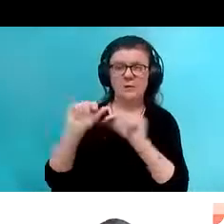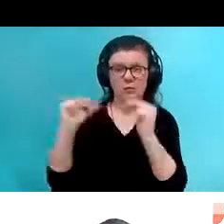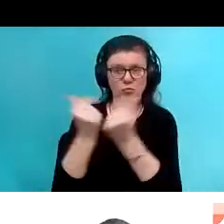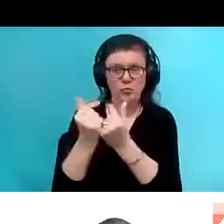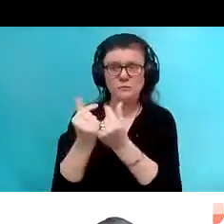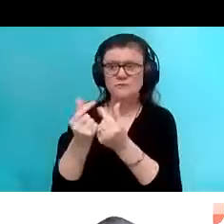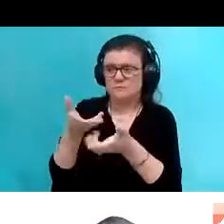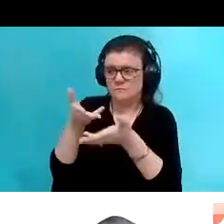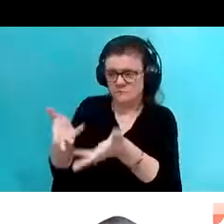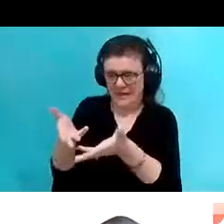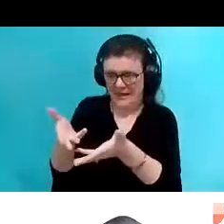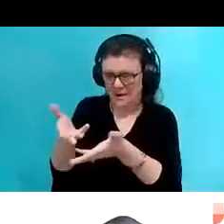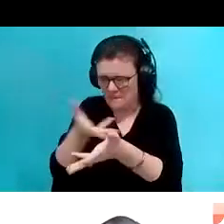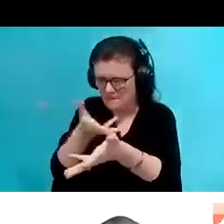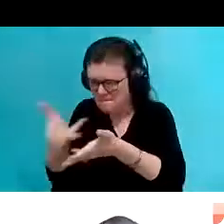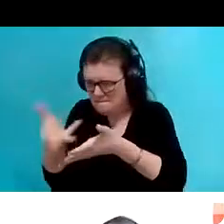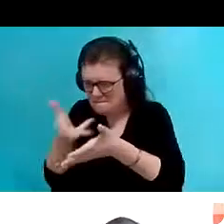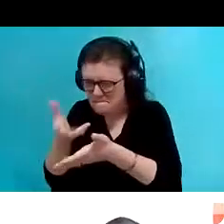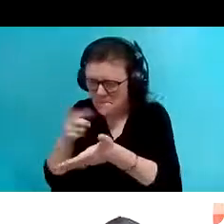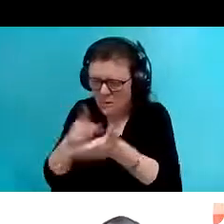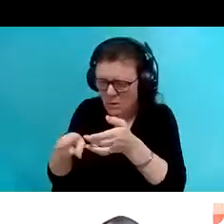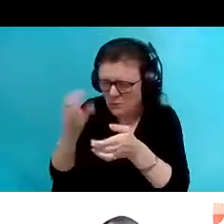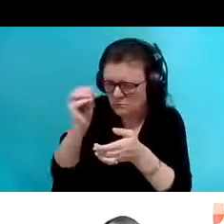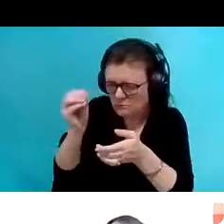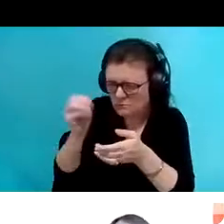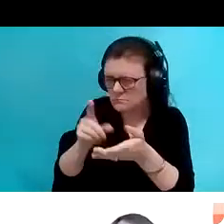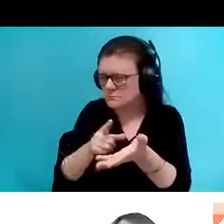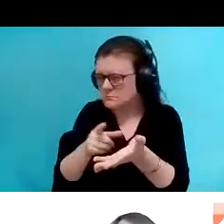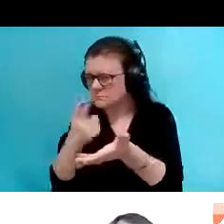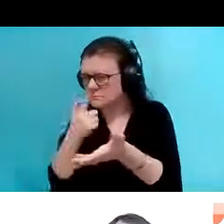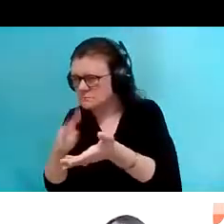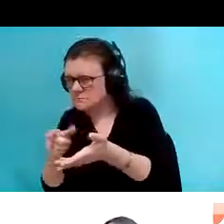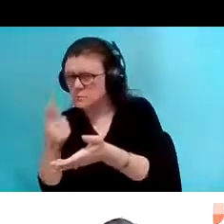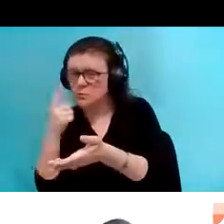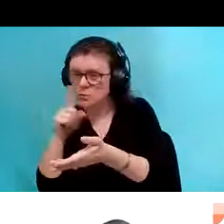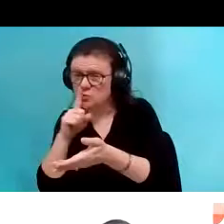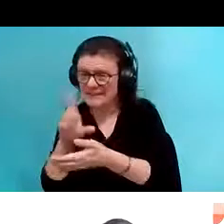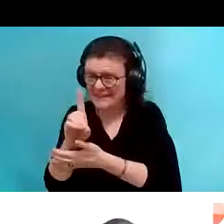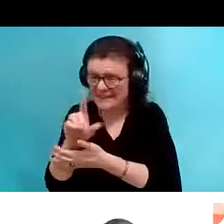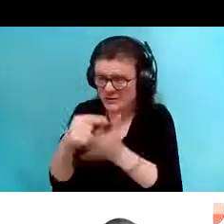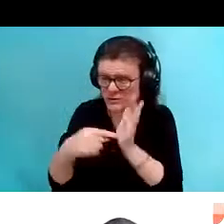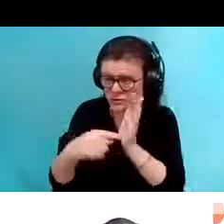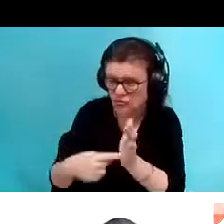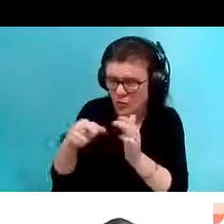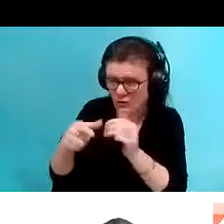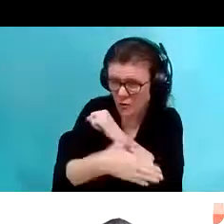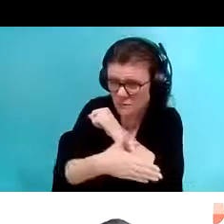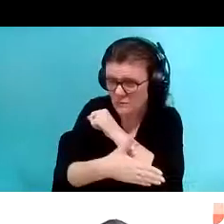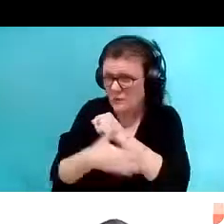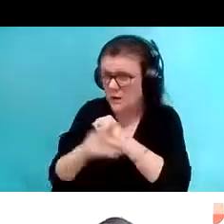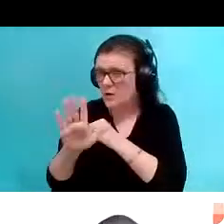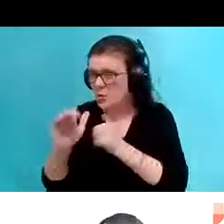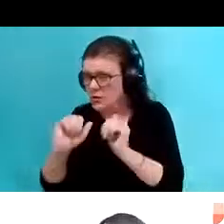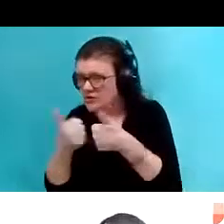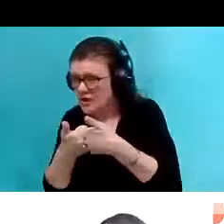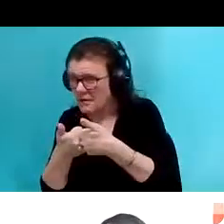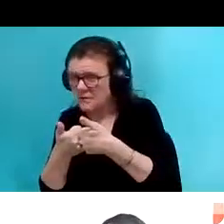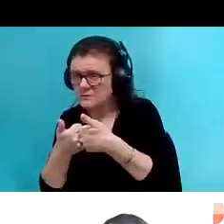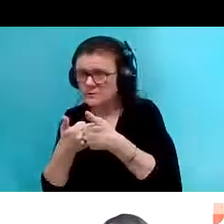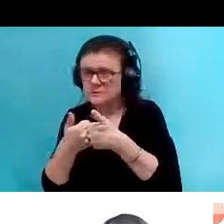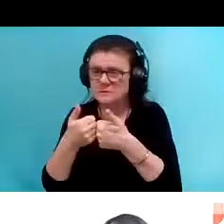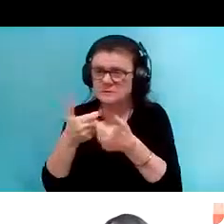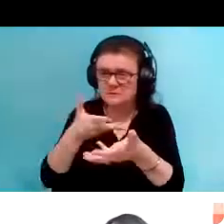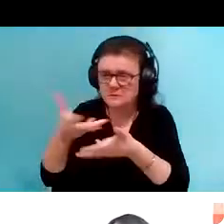to understand more about what they thought about the disability data in Uganda, to learn more about the challenges around